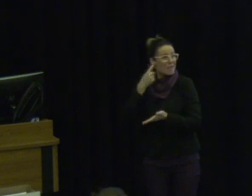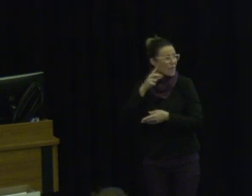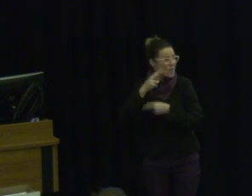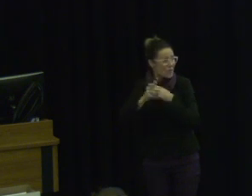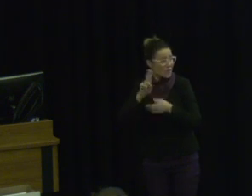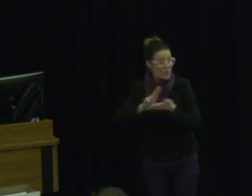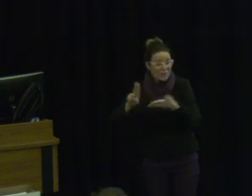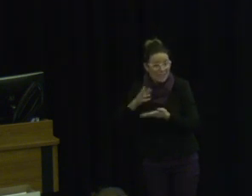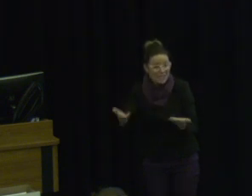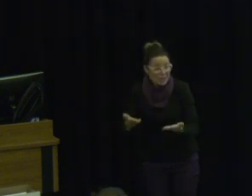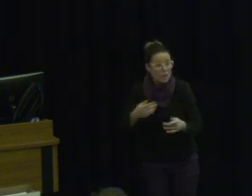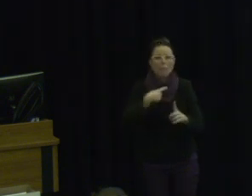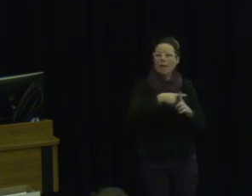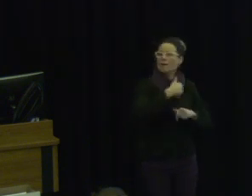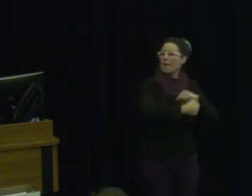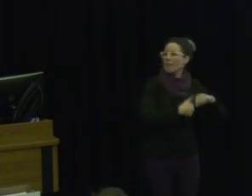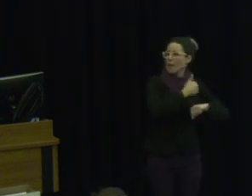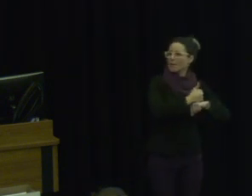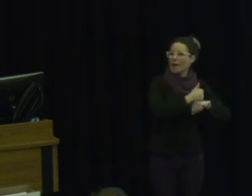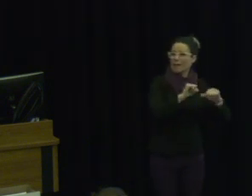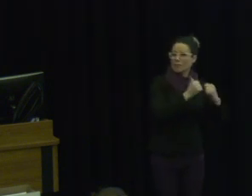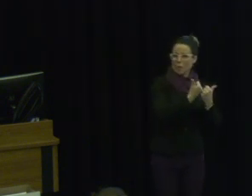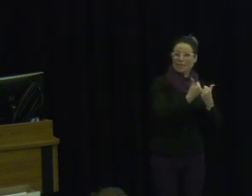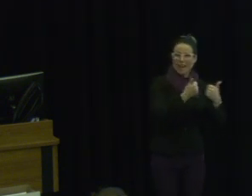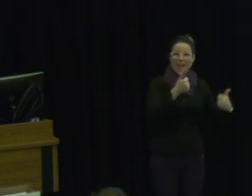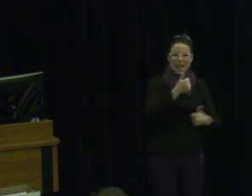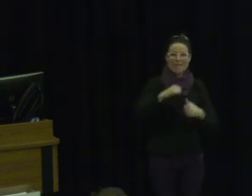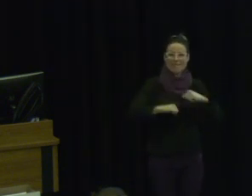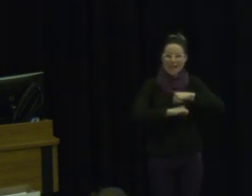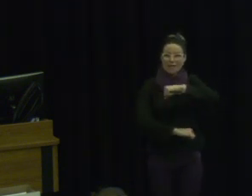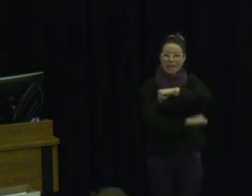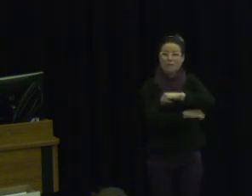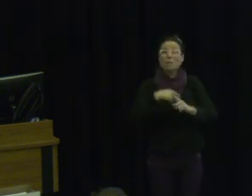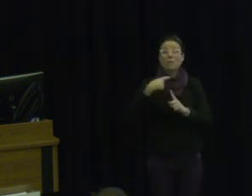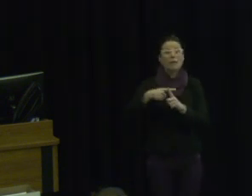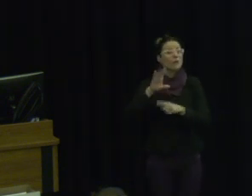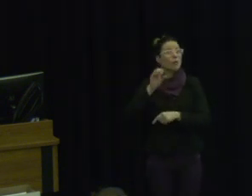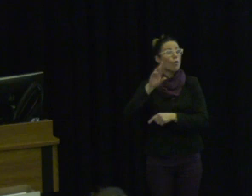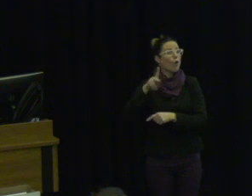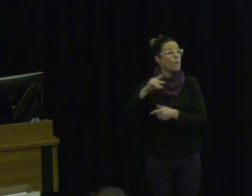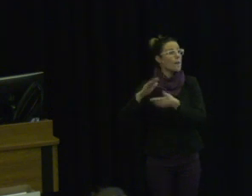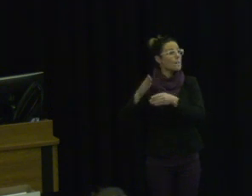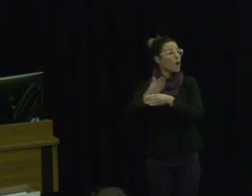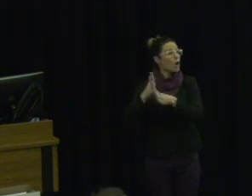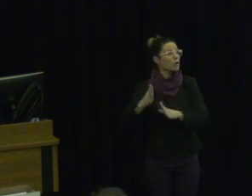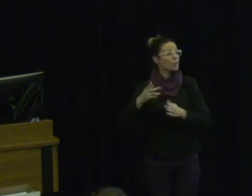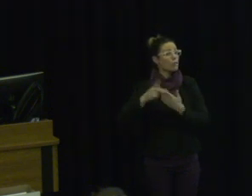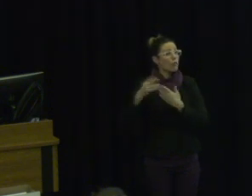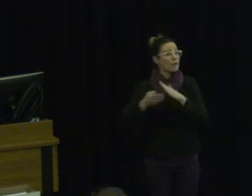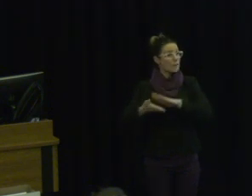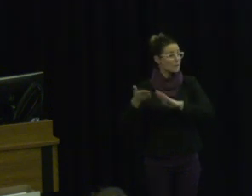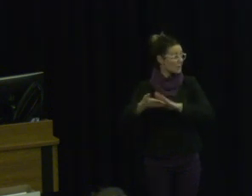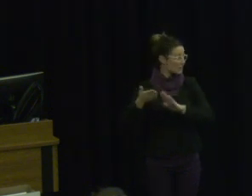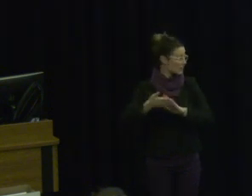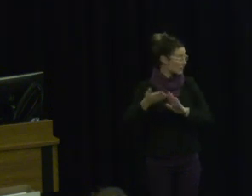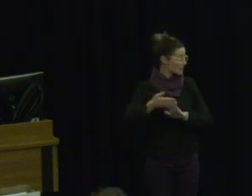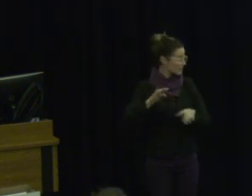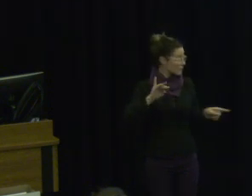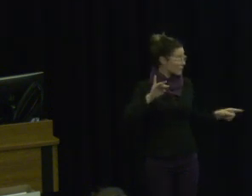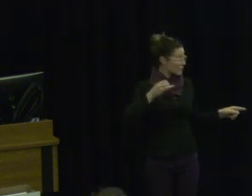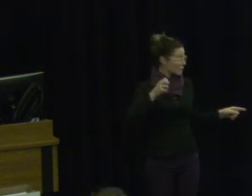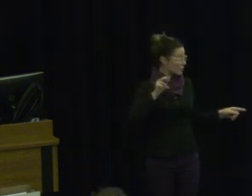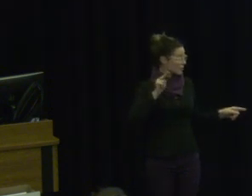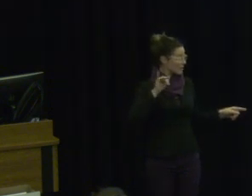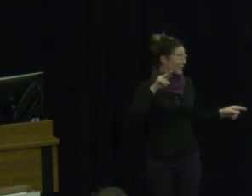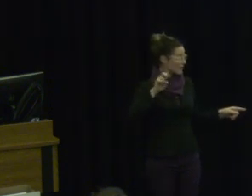association is part of the foundation, and we also run our corporate partners program. Good morning. I'm Janine Uzi, and I'm the Provost and Vice President